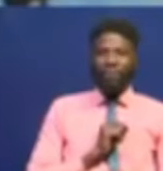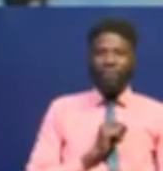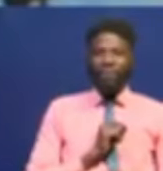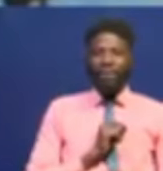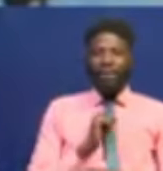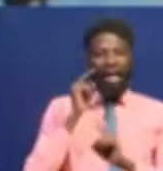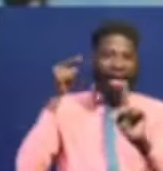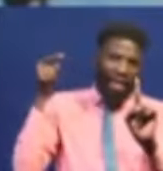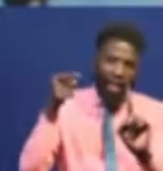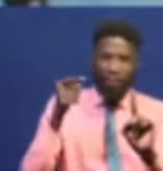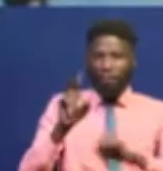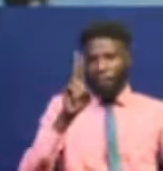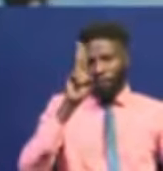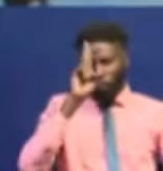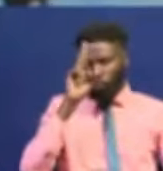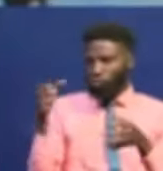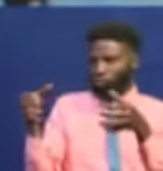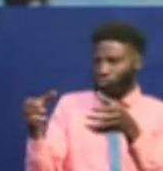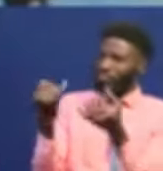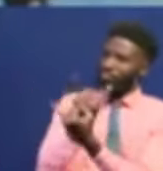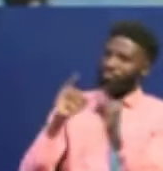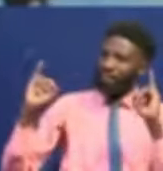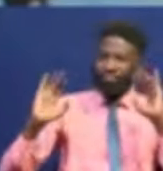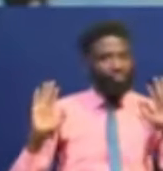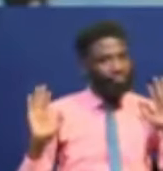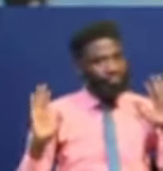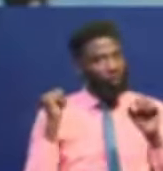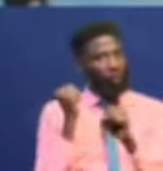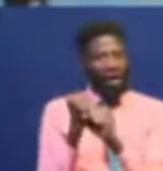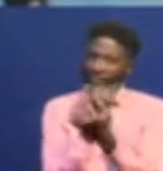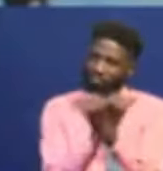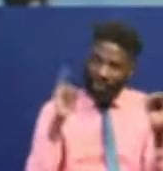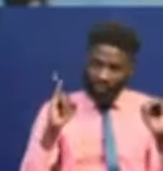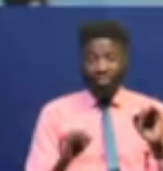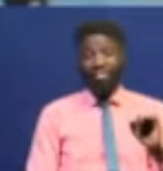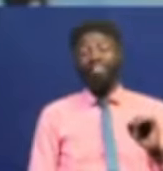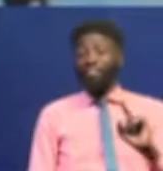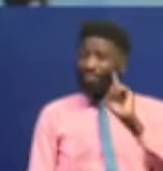to make sure that the police operate independently. That's number one.